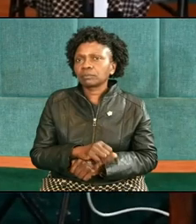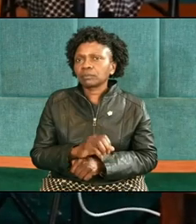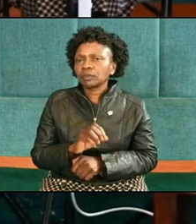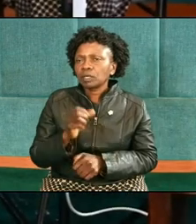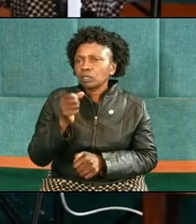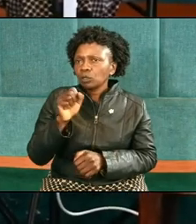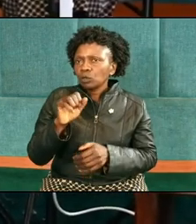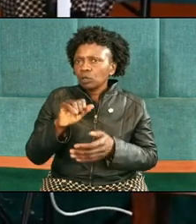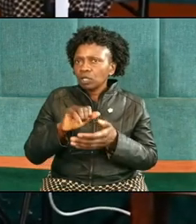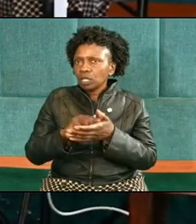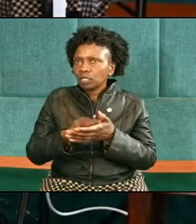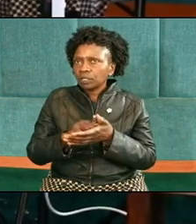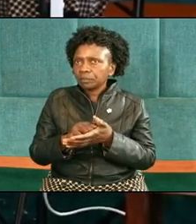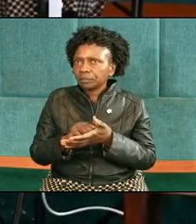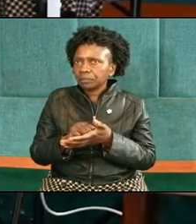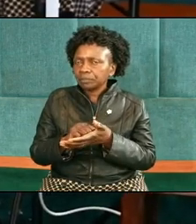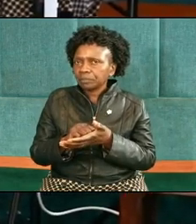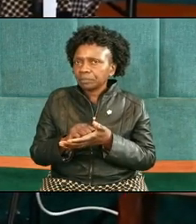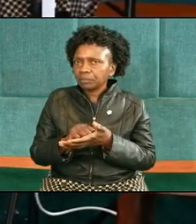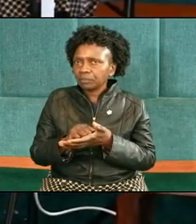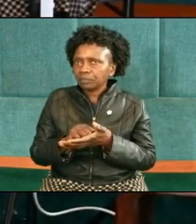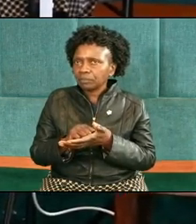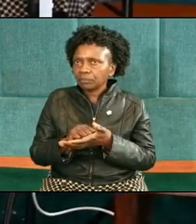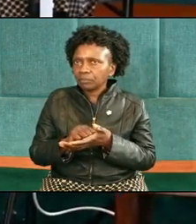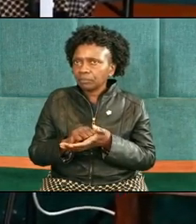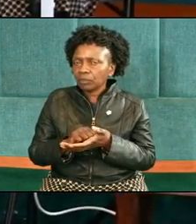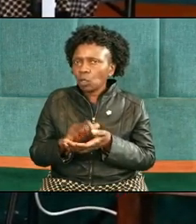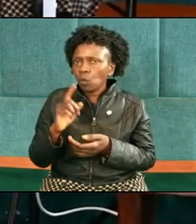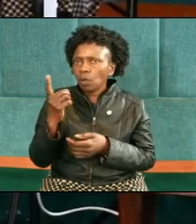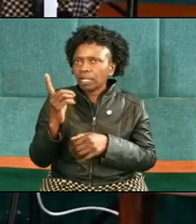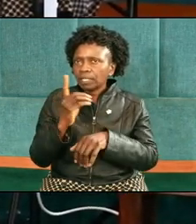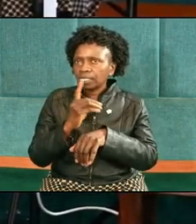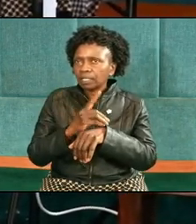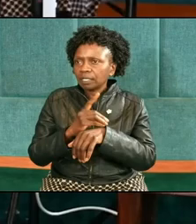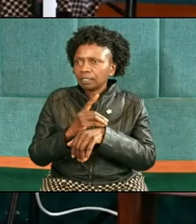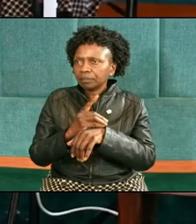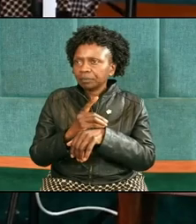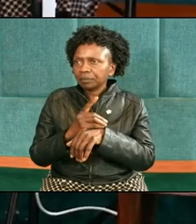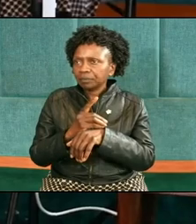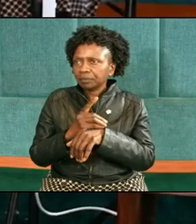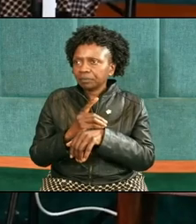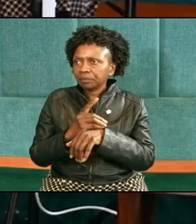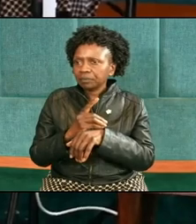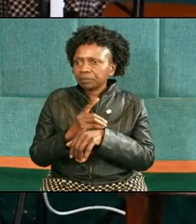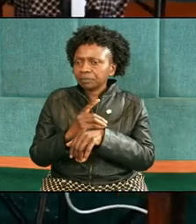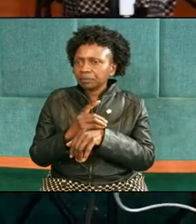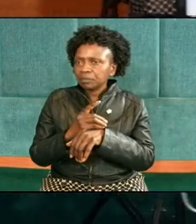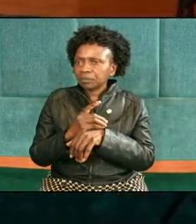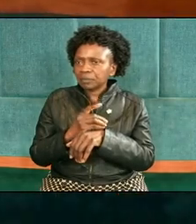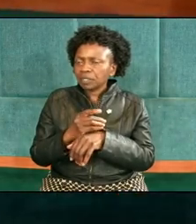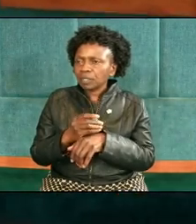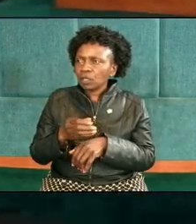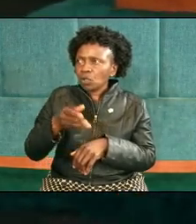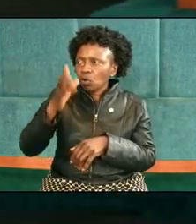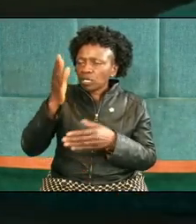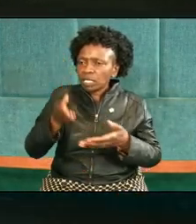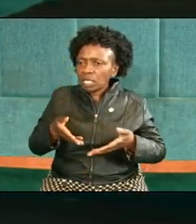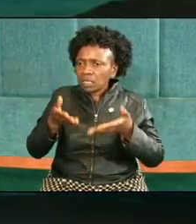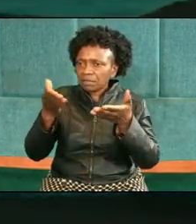So God called him up one day and gave him an